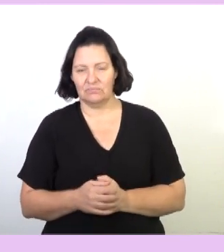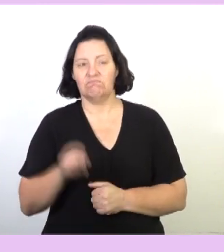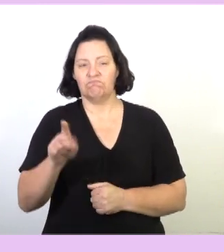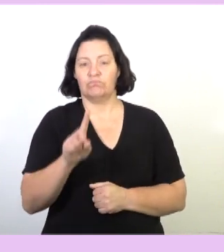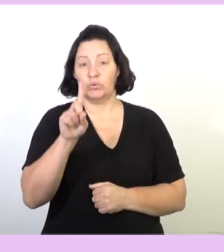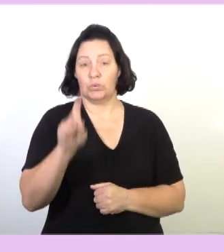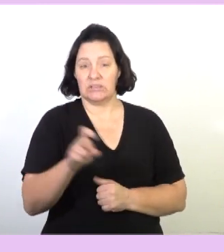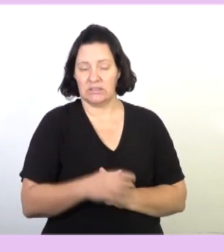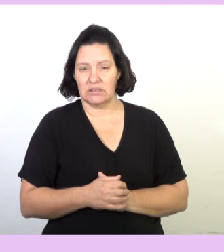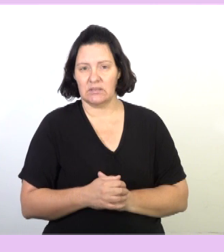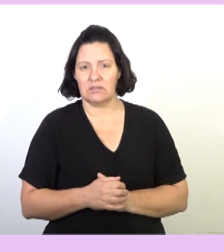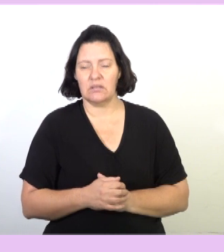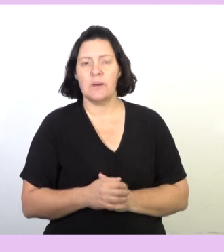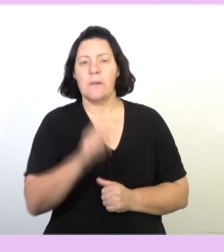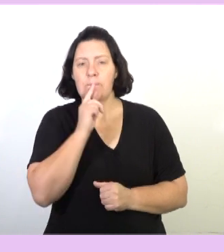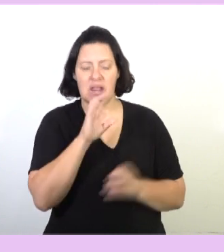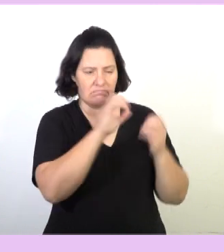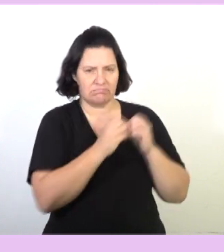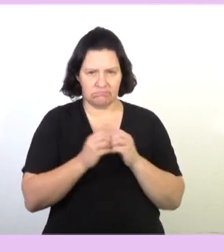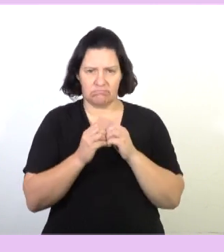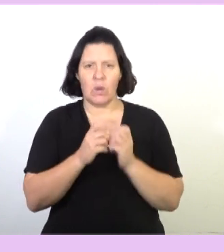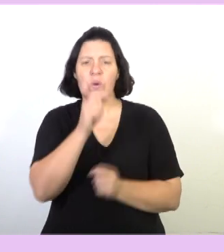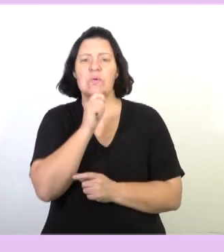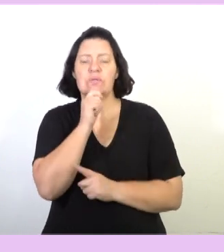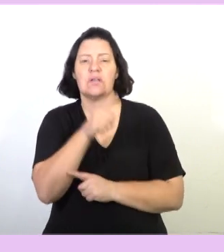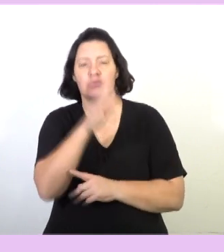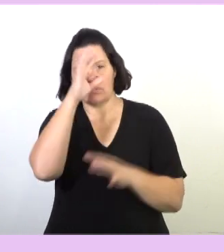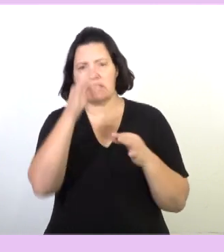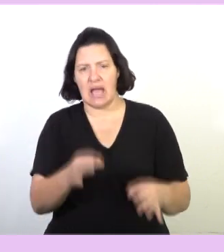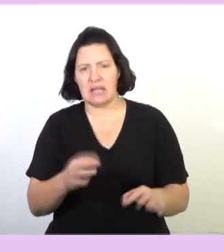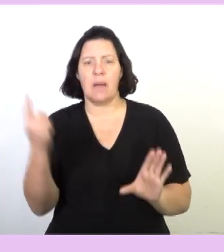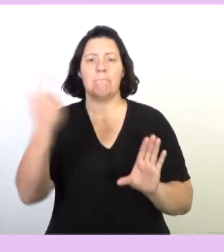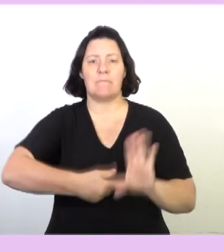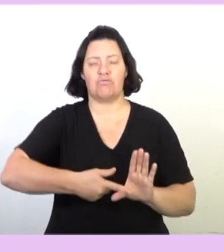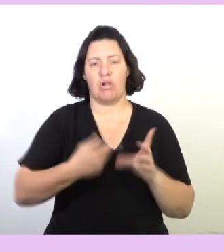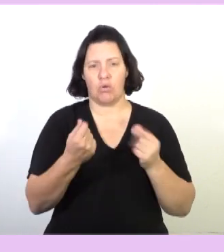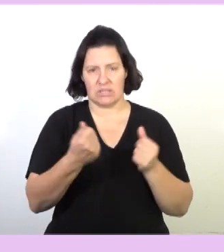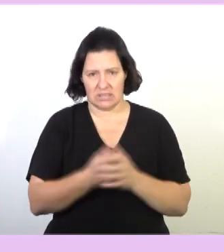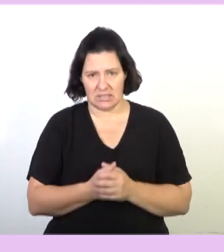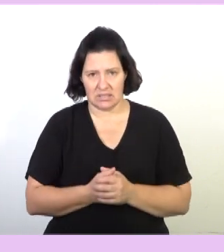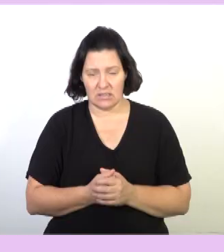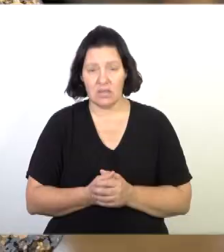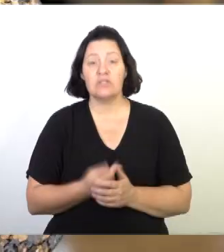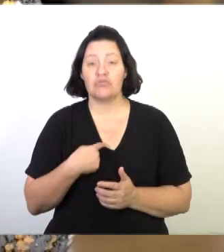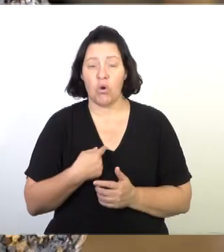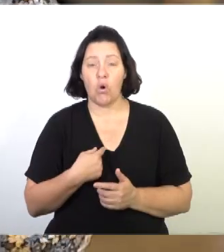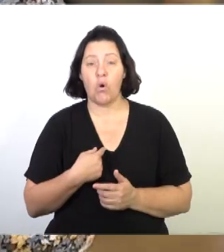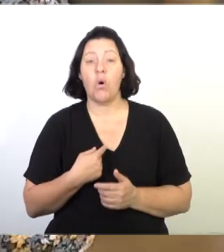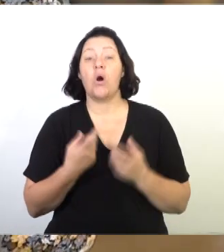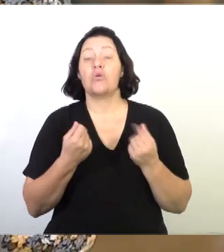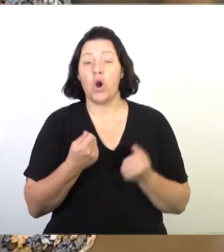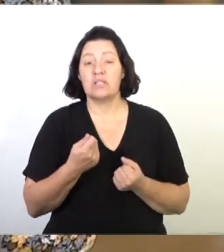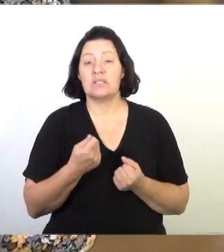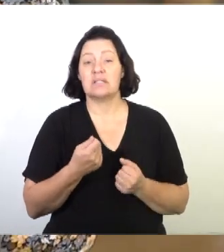Here is a question. Derive a formula that can be used to determine the petrol cost. Remember, it costs